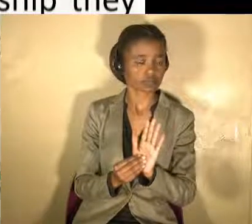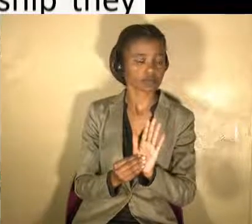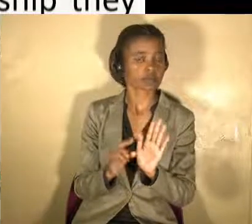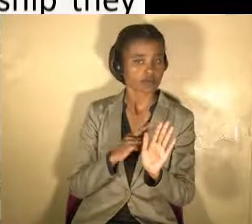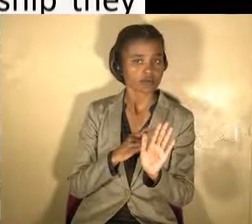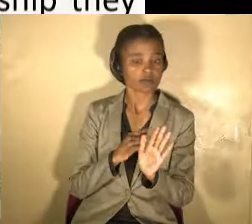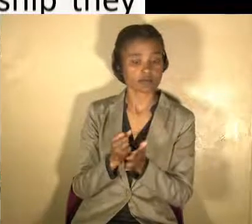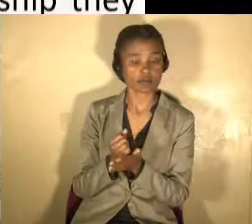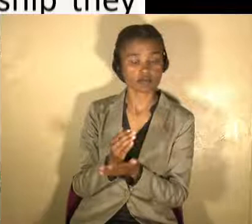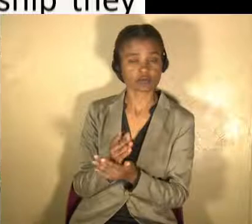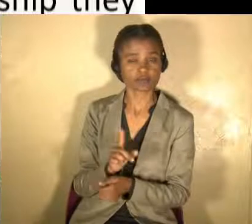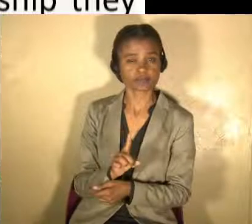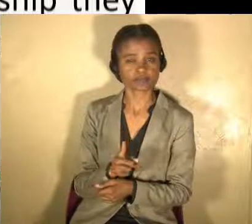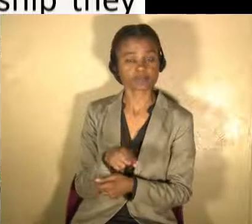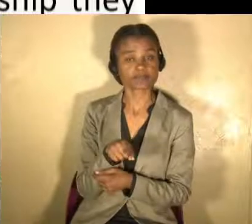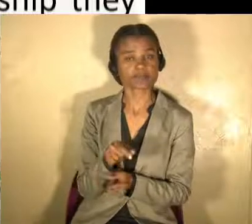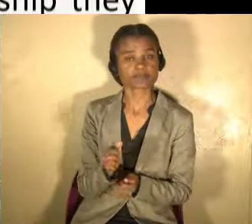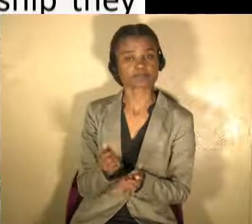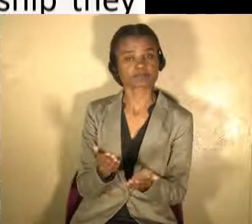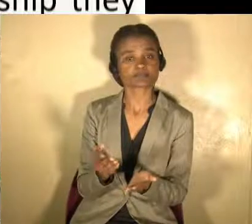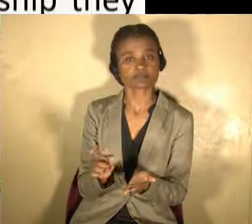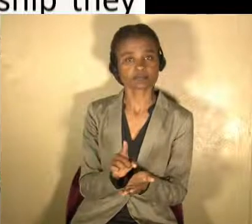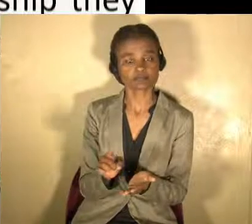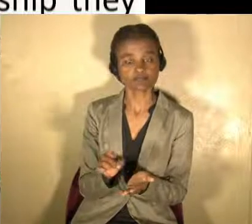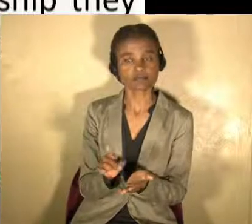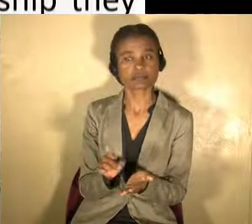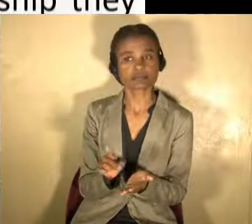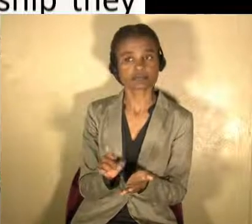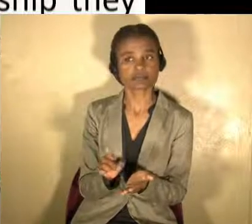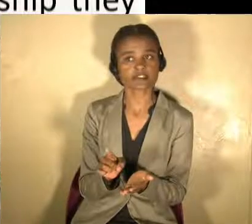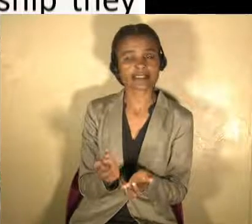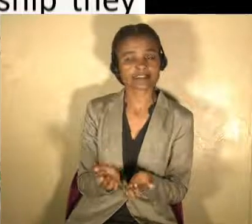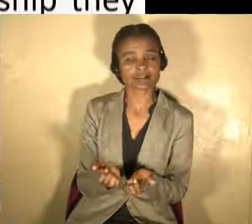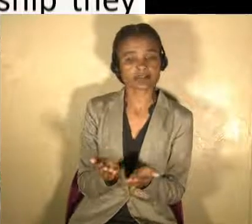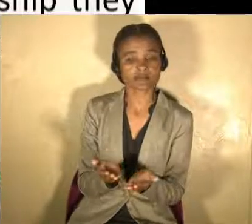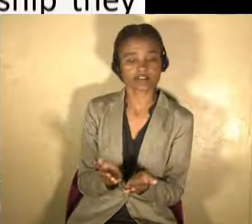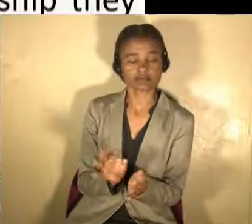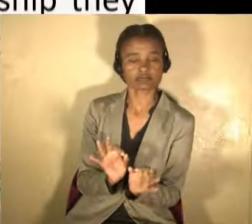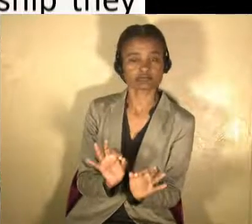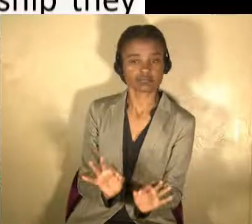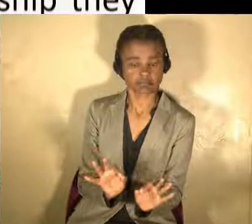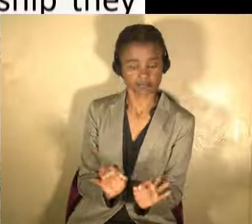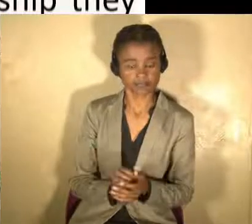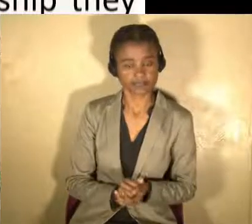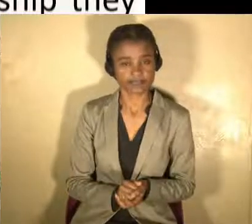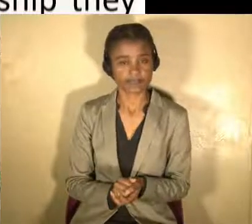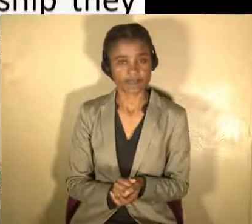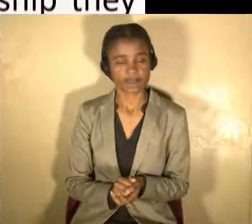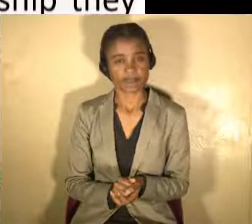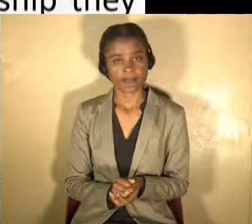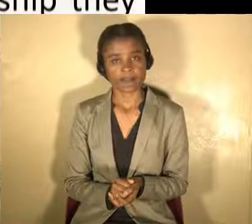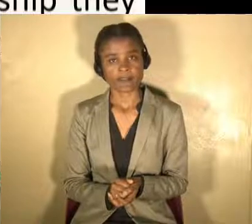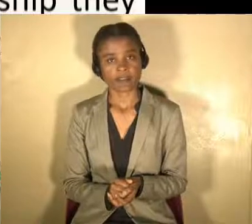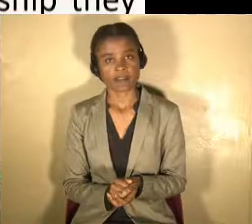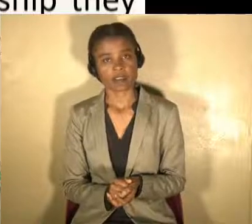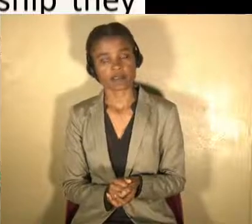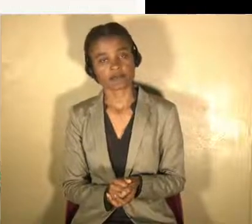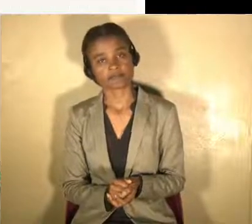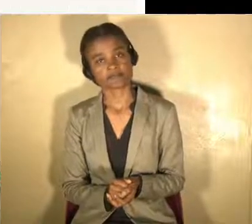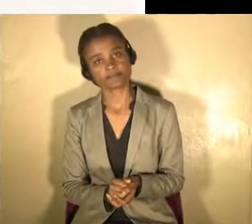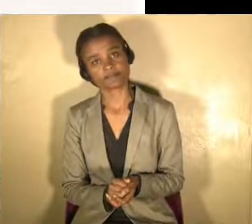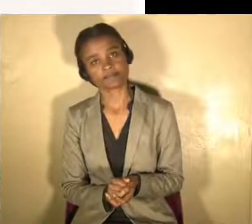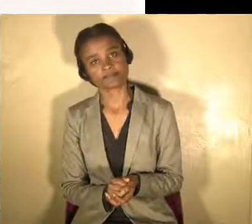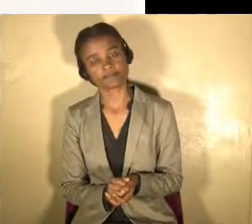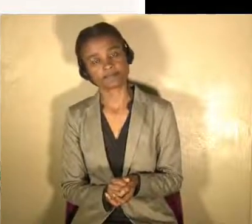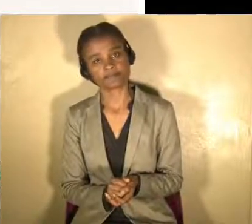to provide an effective service to these children. Furthermore,